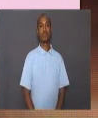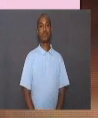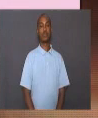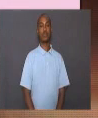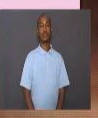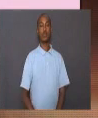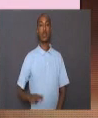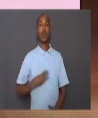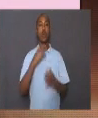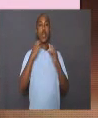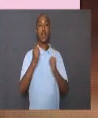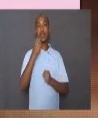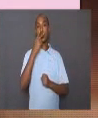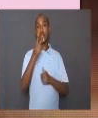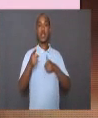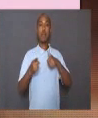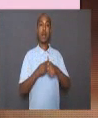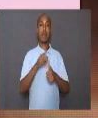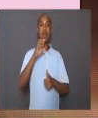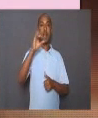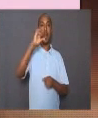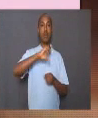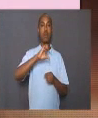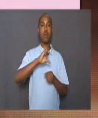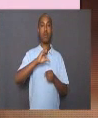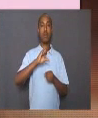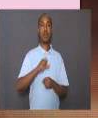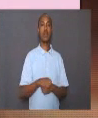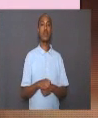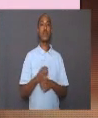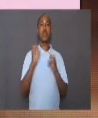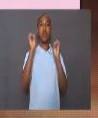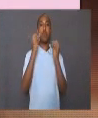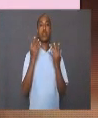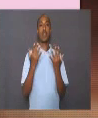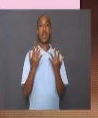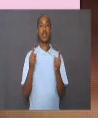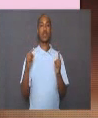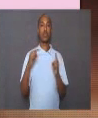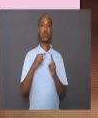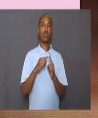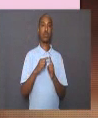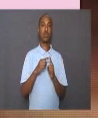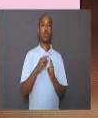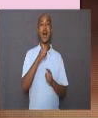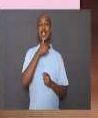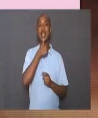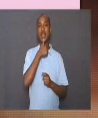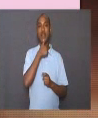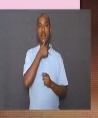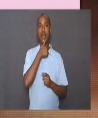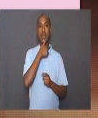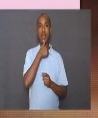We can see that the primary alcohol is being oxidized to acidified